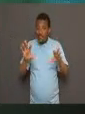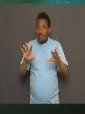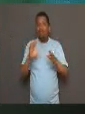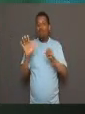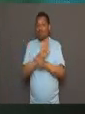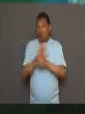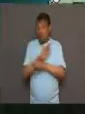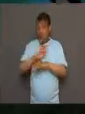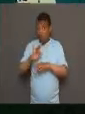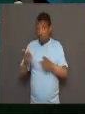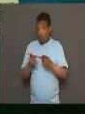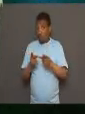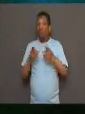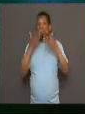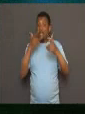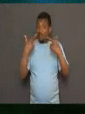luck.